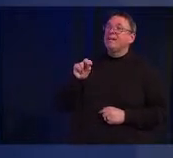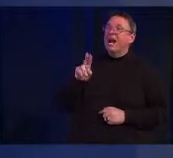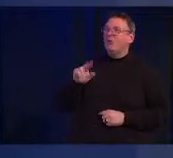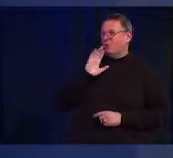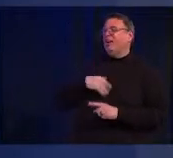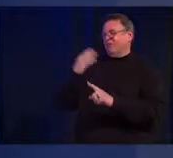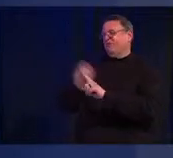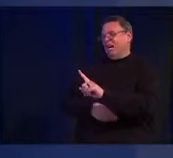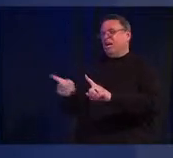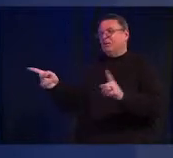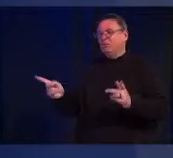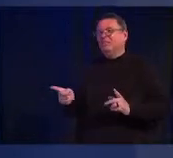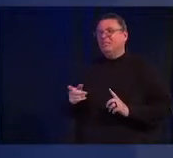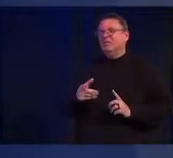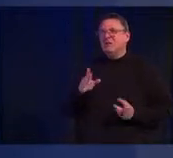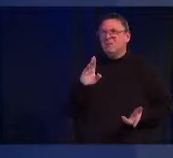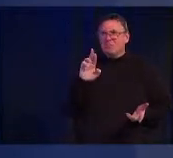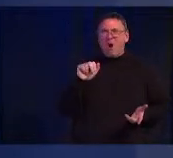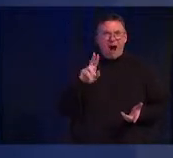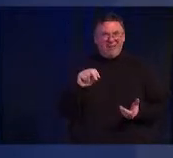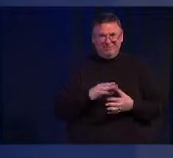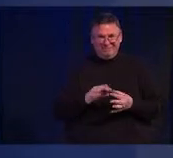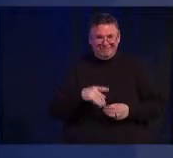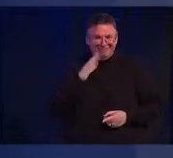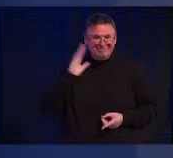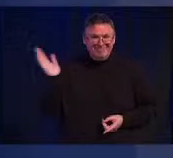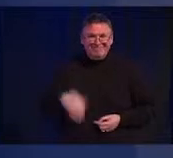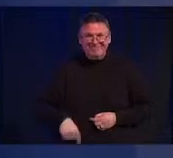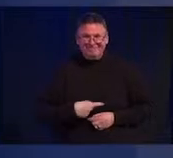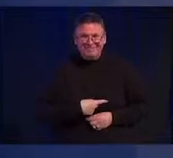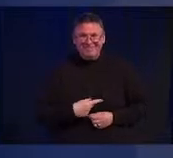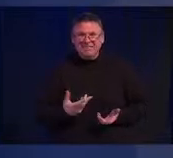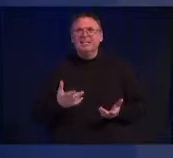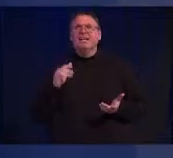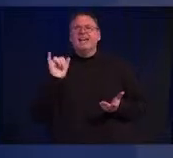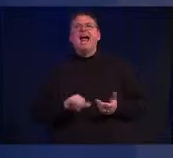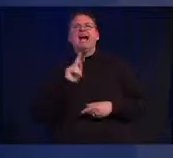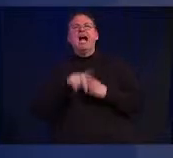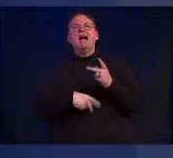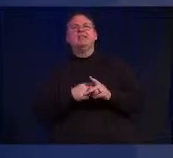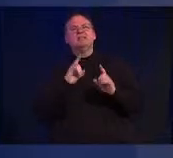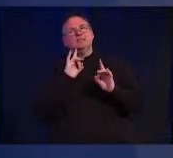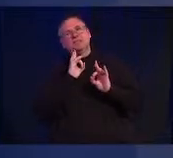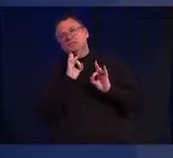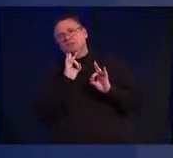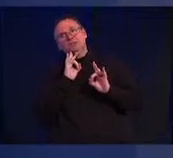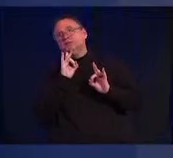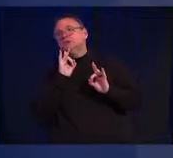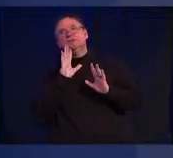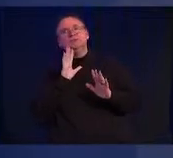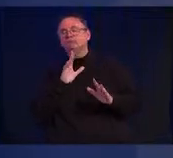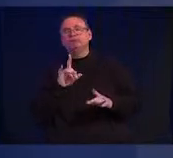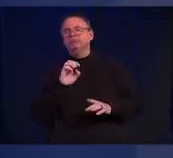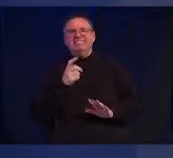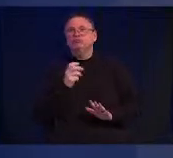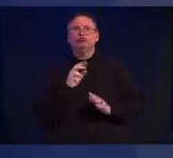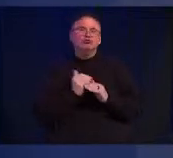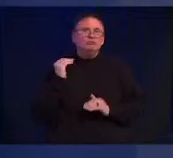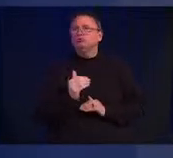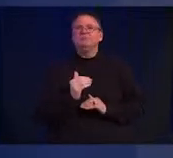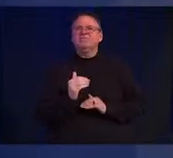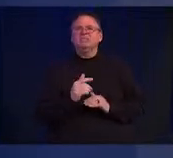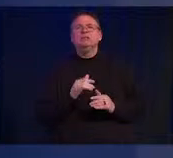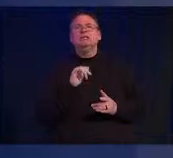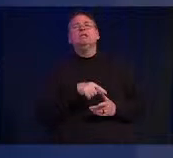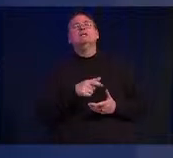illegal. That's the type of leadership that is extreme that we are up against. Hoosiers deserve better than that. Our state employees deserve